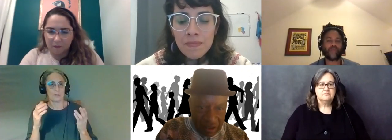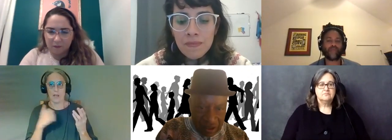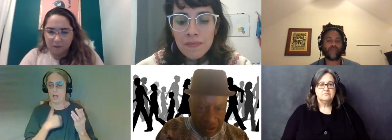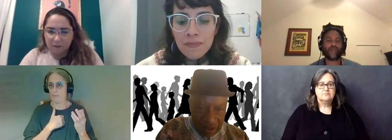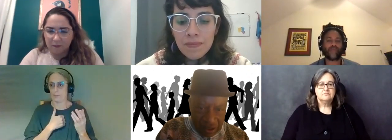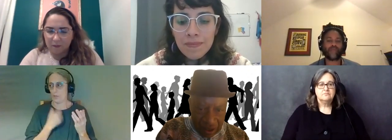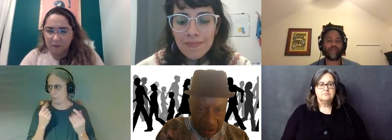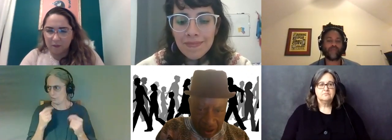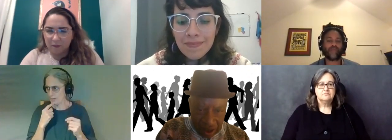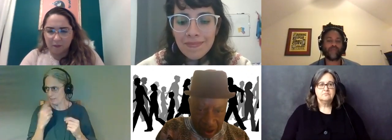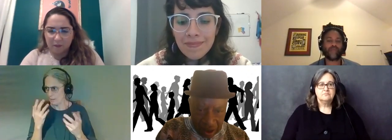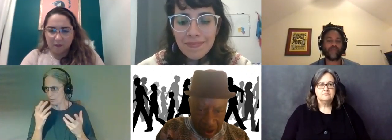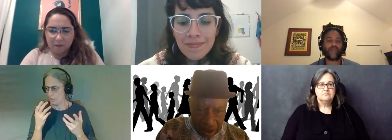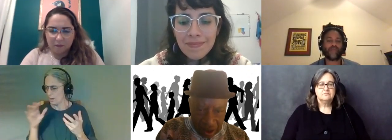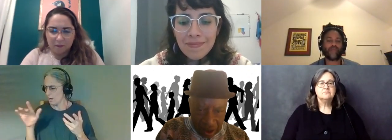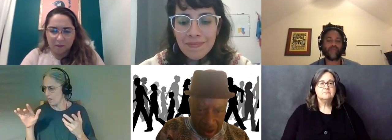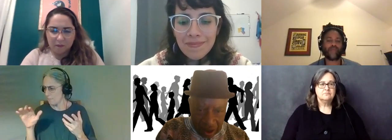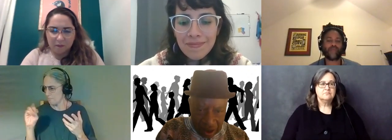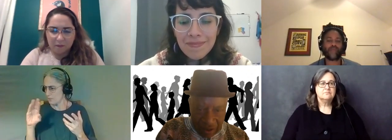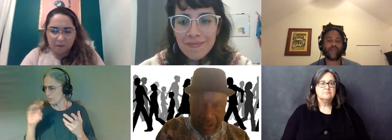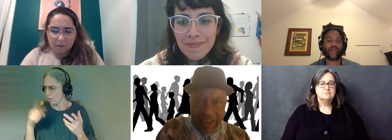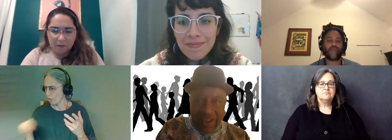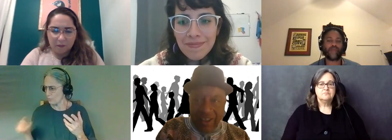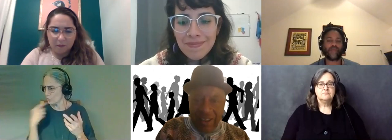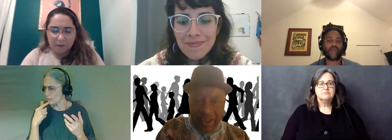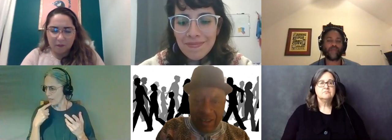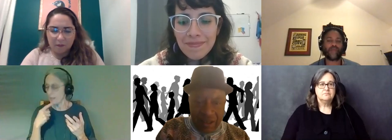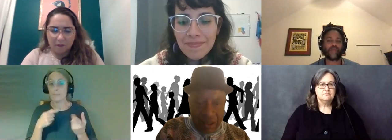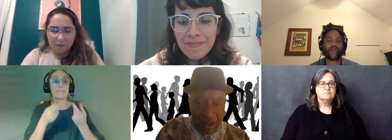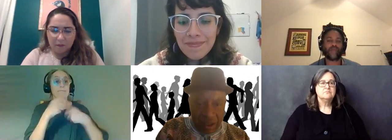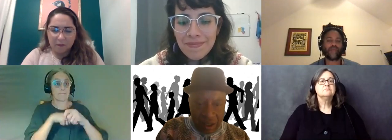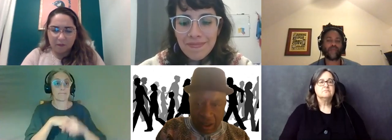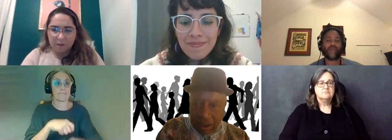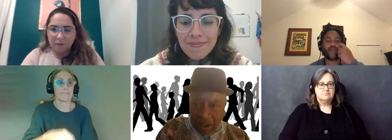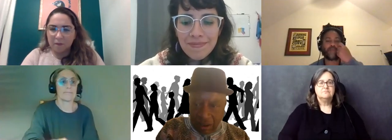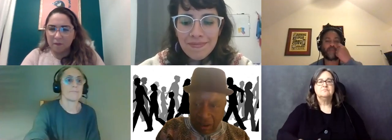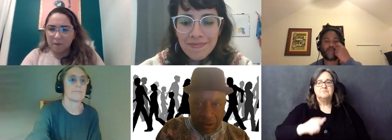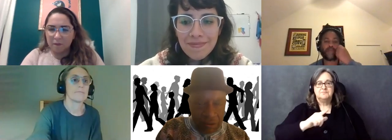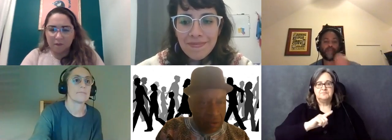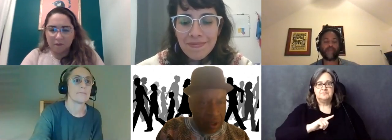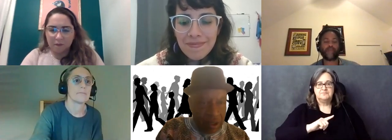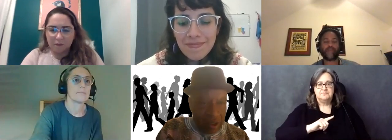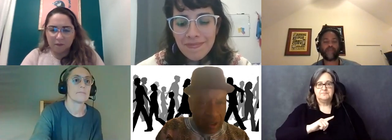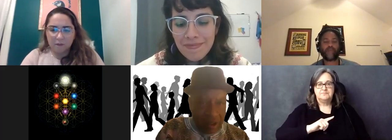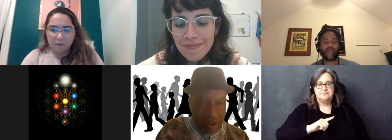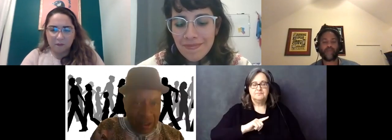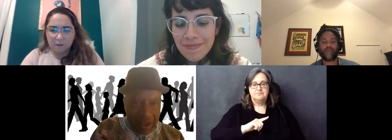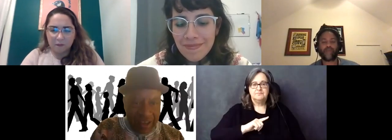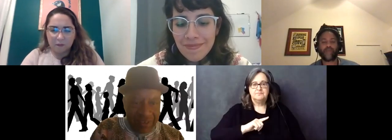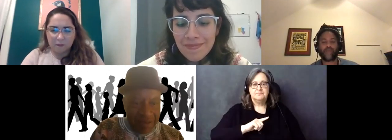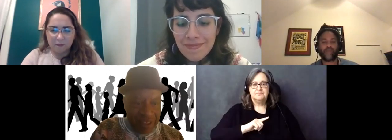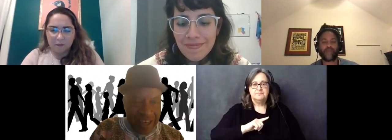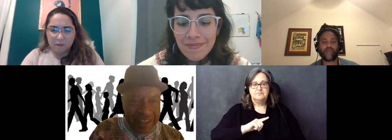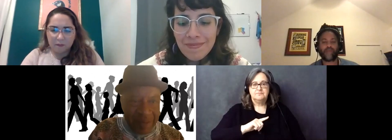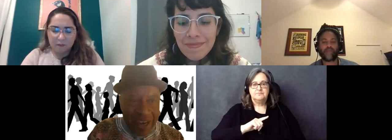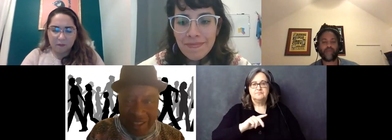were you trying to say, Mr. Schultz? The next section you want to pay attention to is...